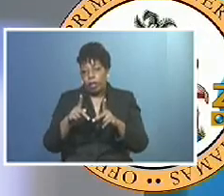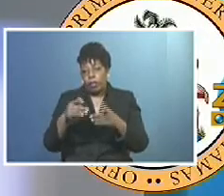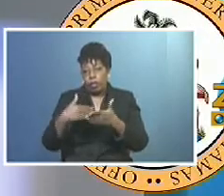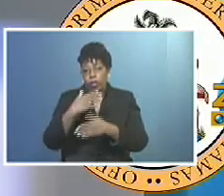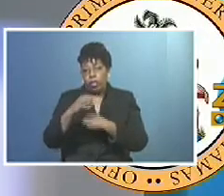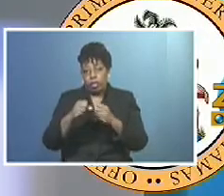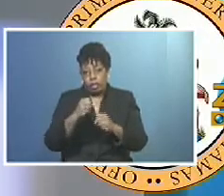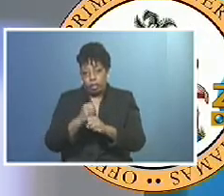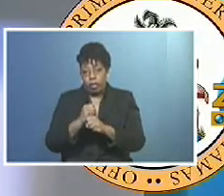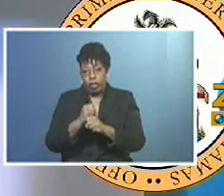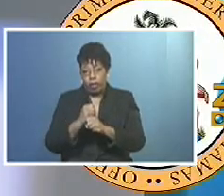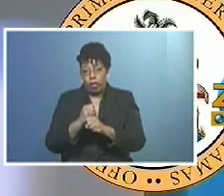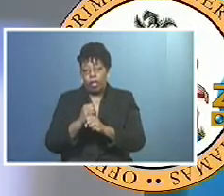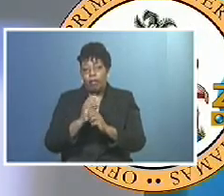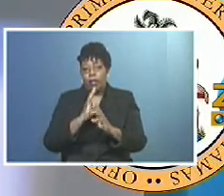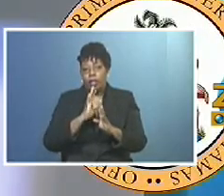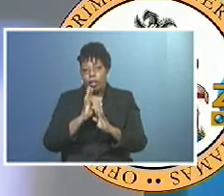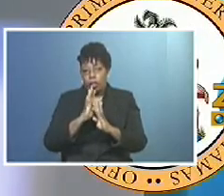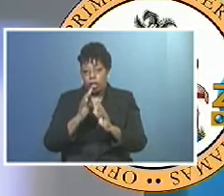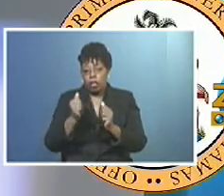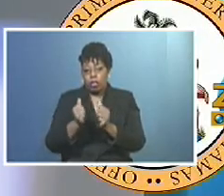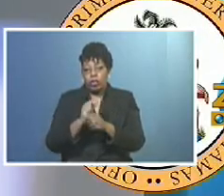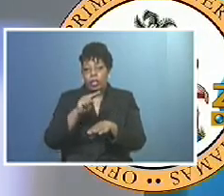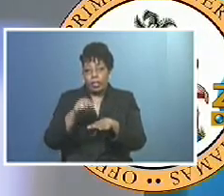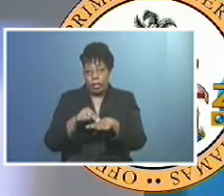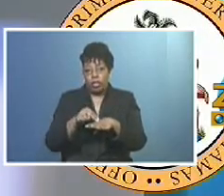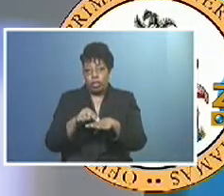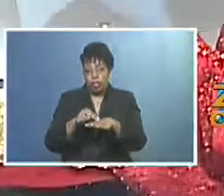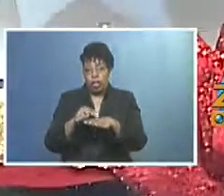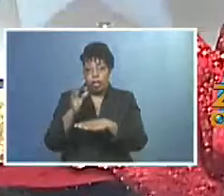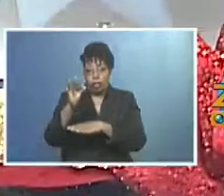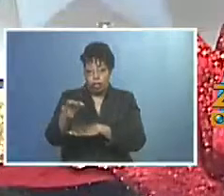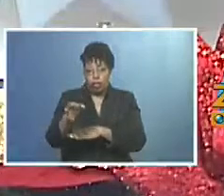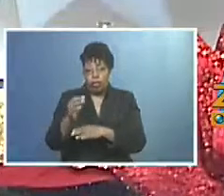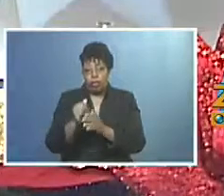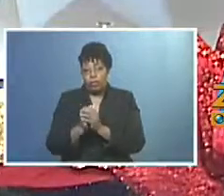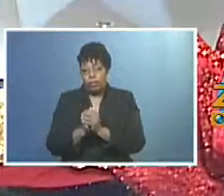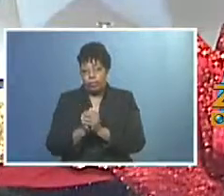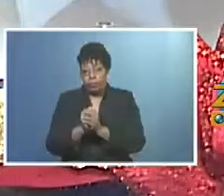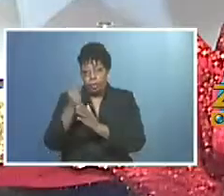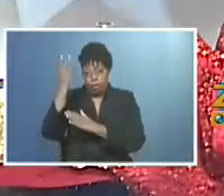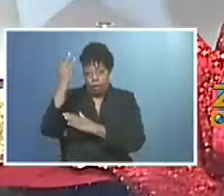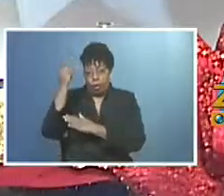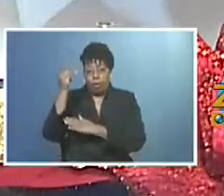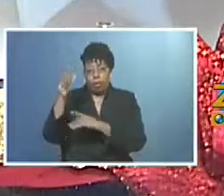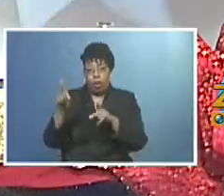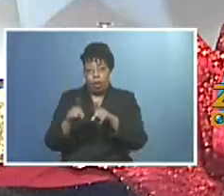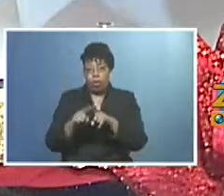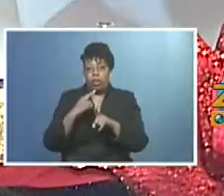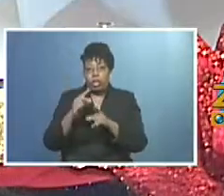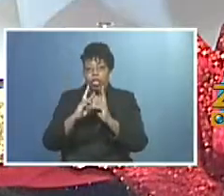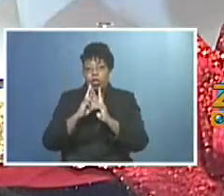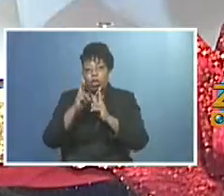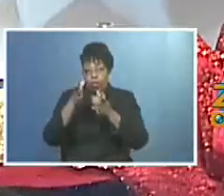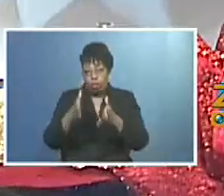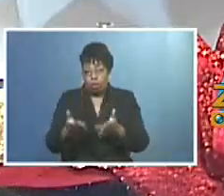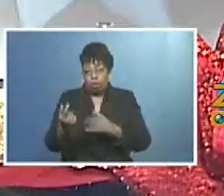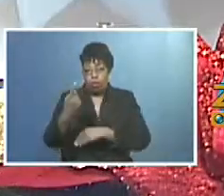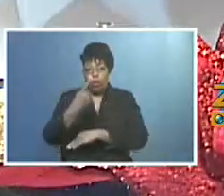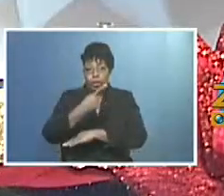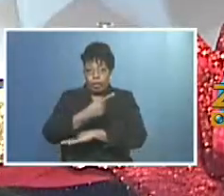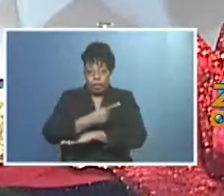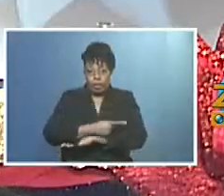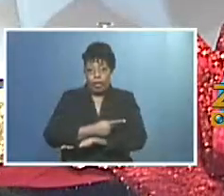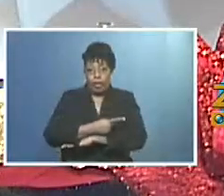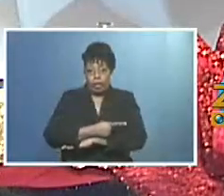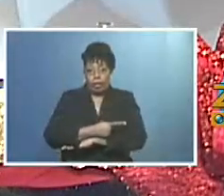country's future. Keishla Adderley, ZNS Network News. The Prime Minister also telling reporters today that the